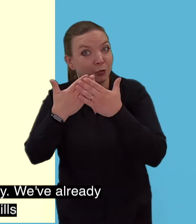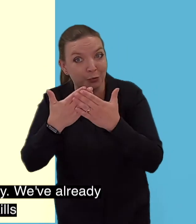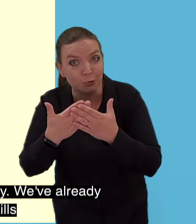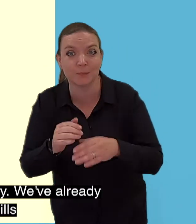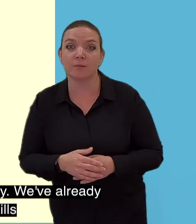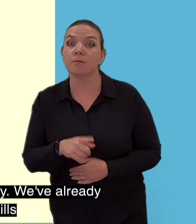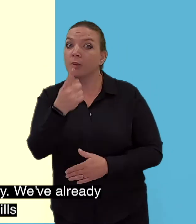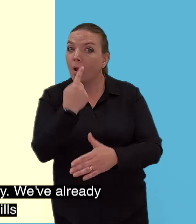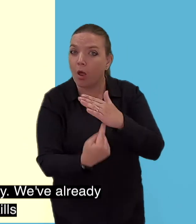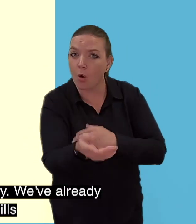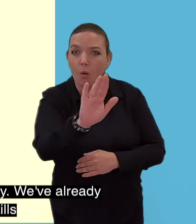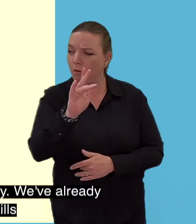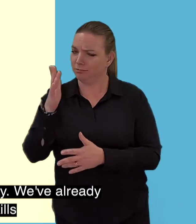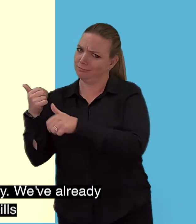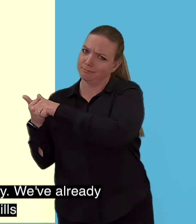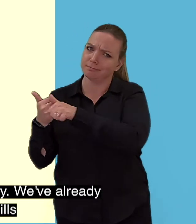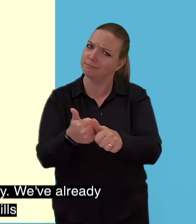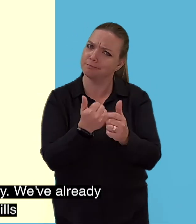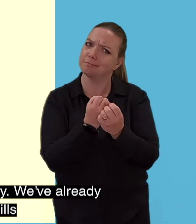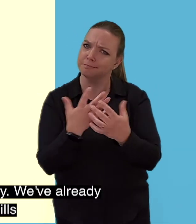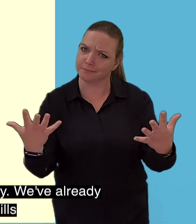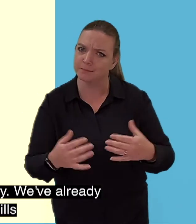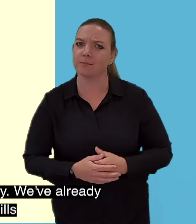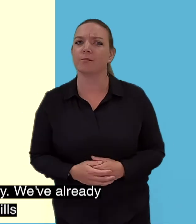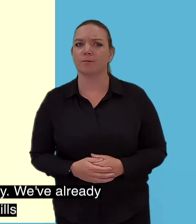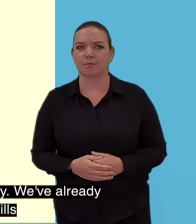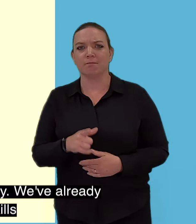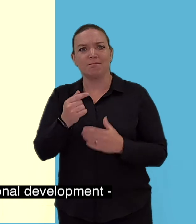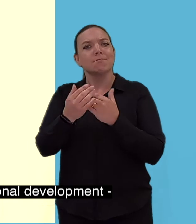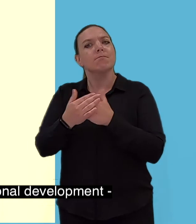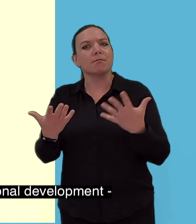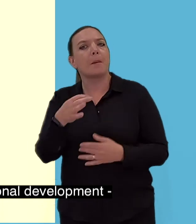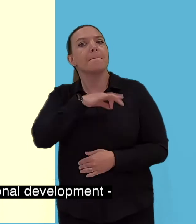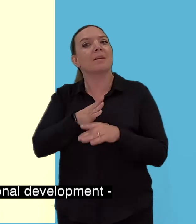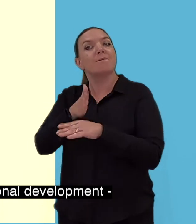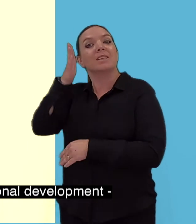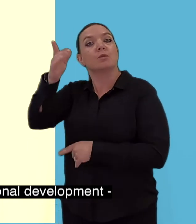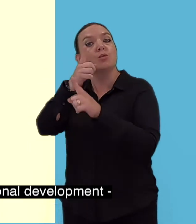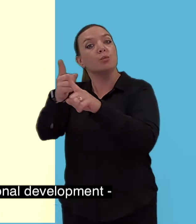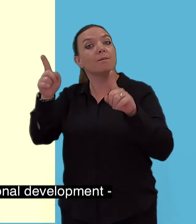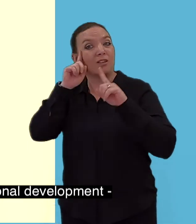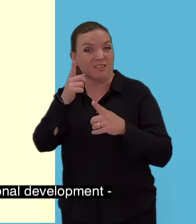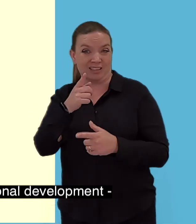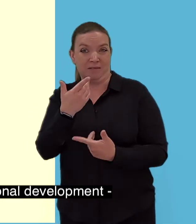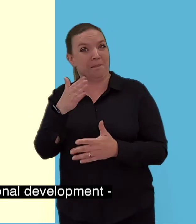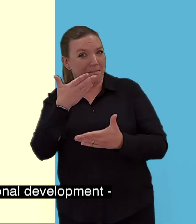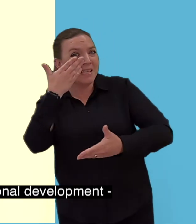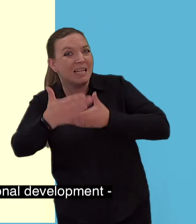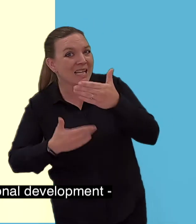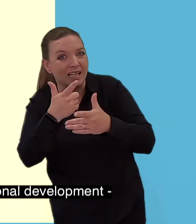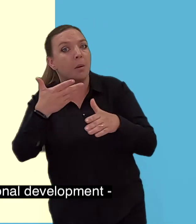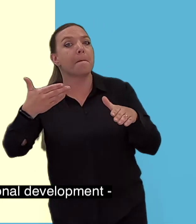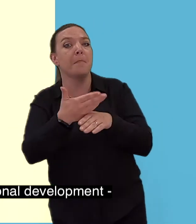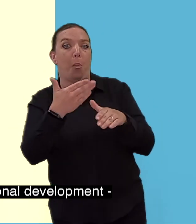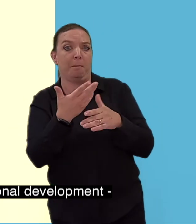there are lots of benefits to studying at university. We've already touched on all the employability skills you'll develop, which will help you in your